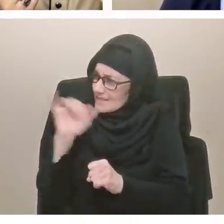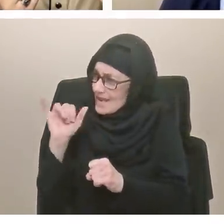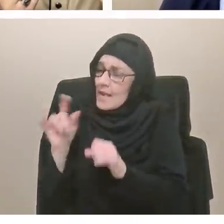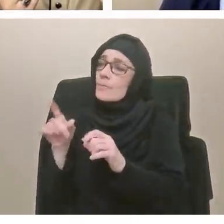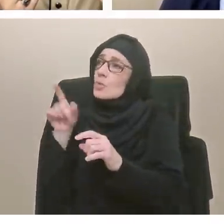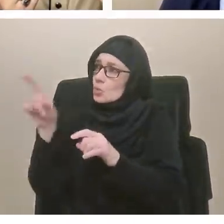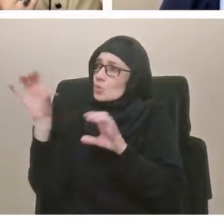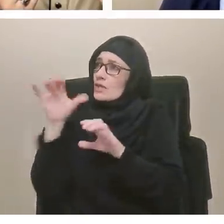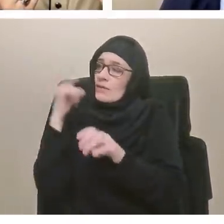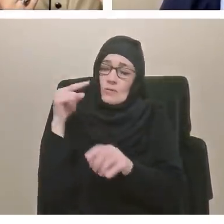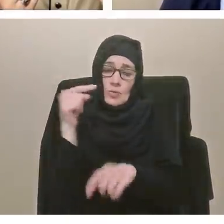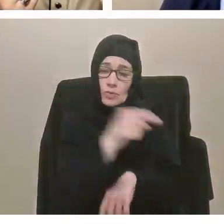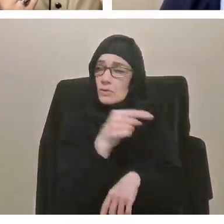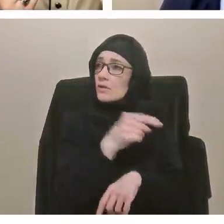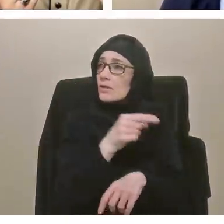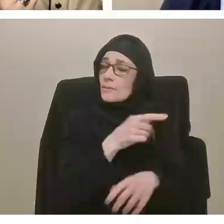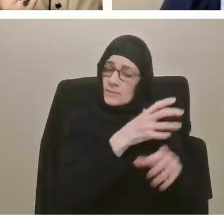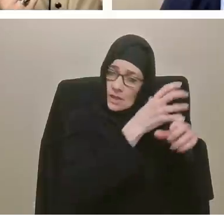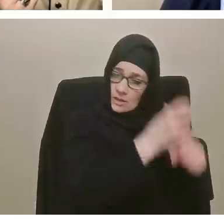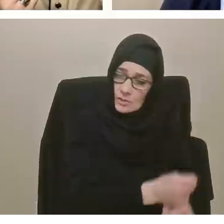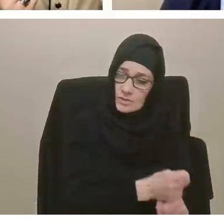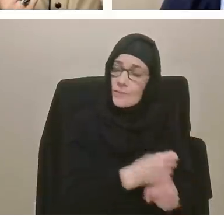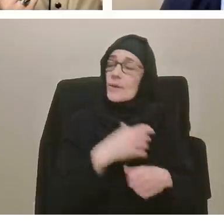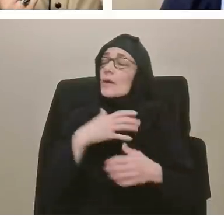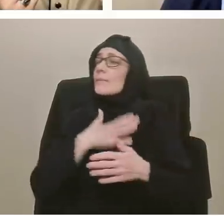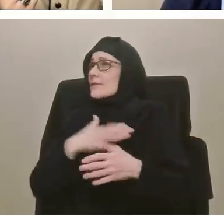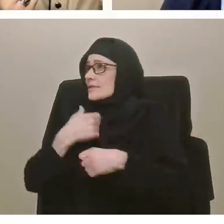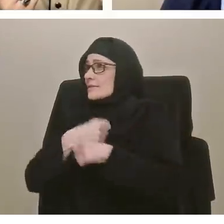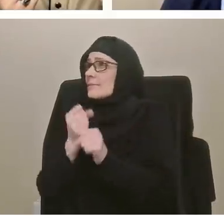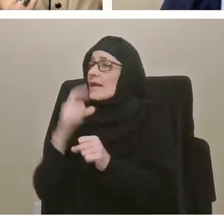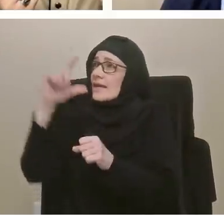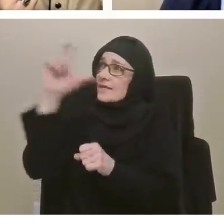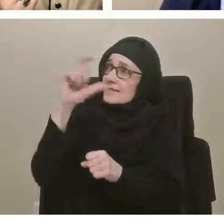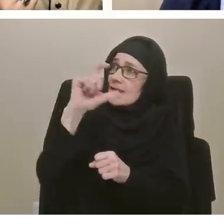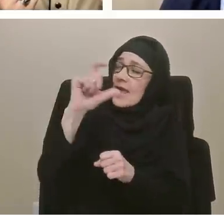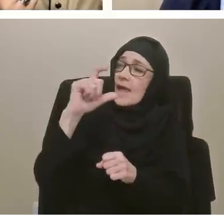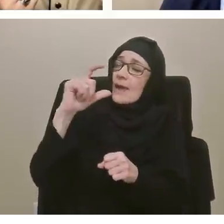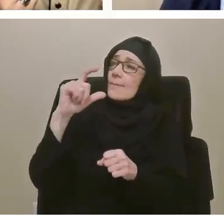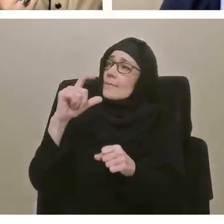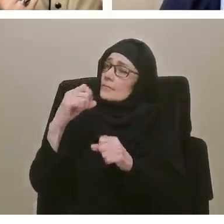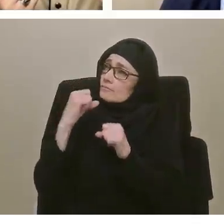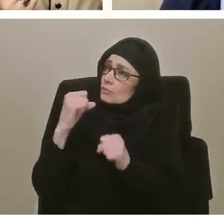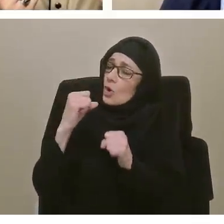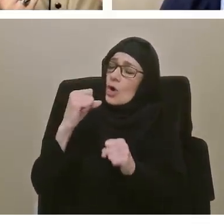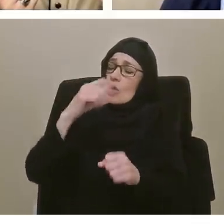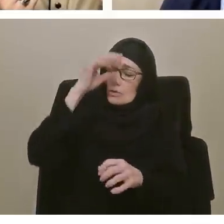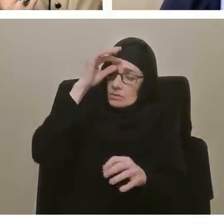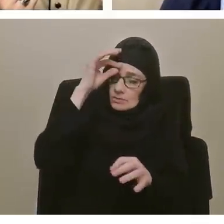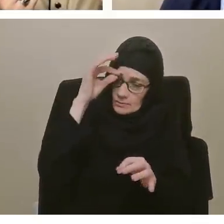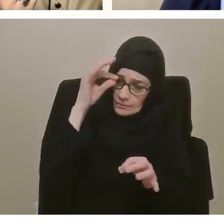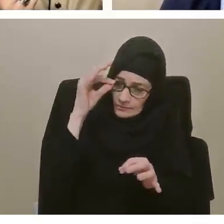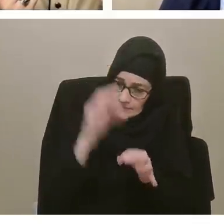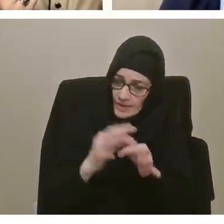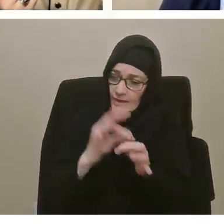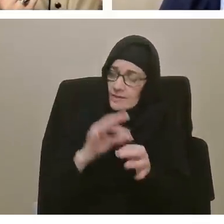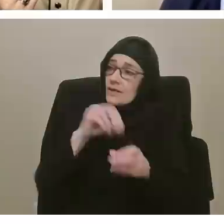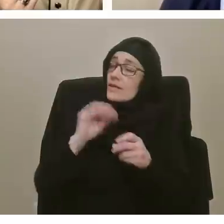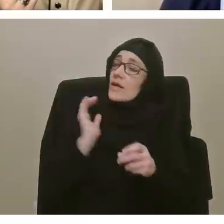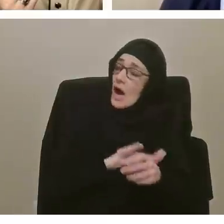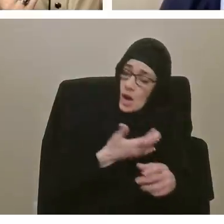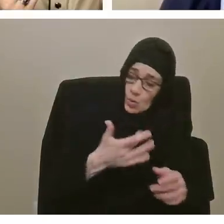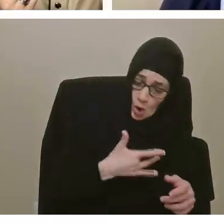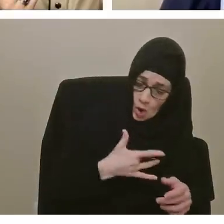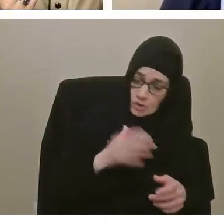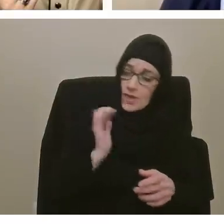wasallam. Ya Allah, make Islam, Iman, and Ihsan beautiful in all of our hearts, and beautiful in all of our children's hearts, and allow